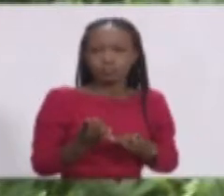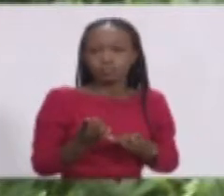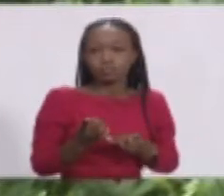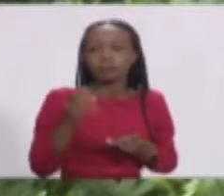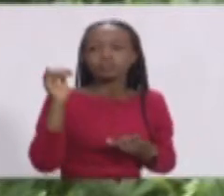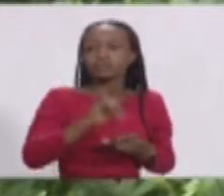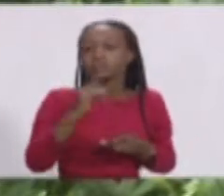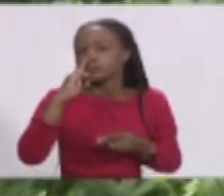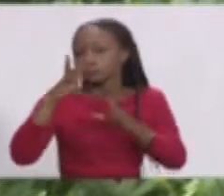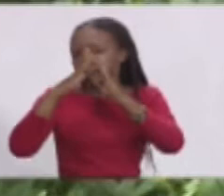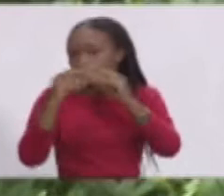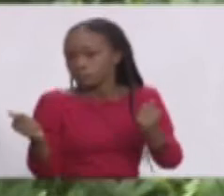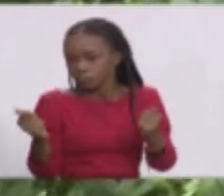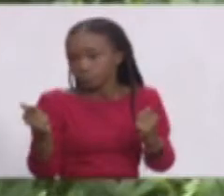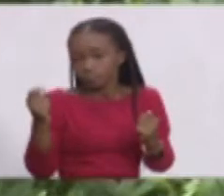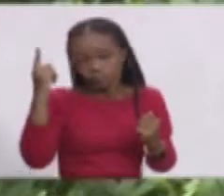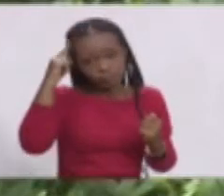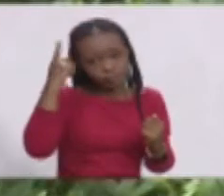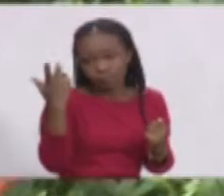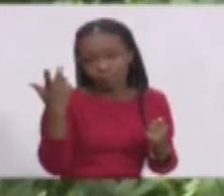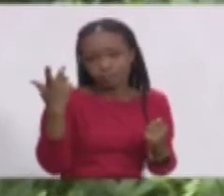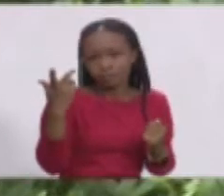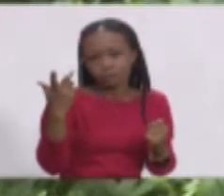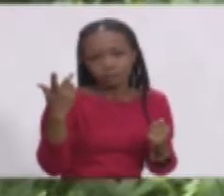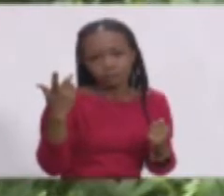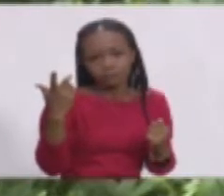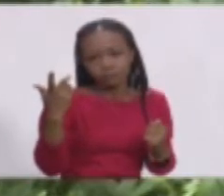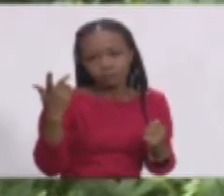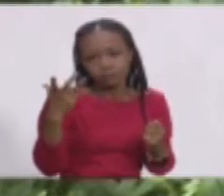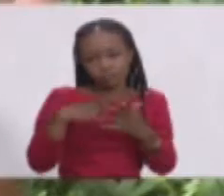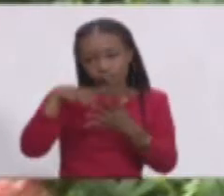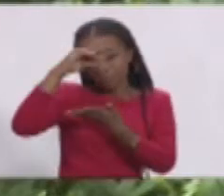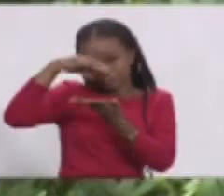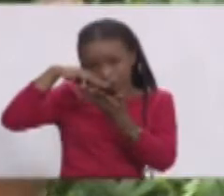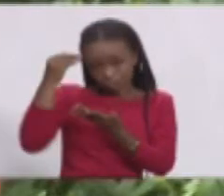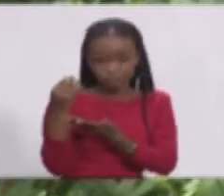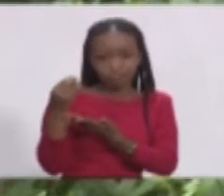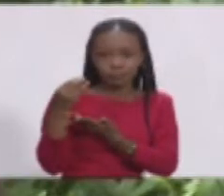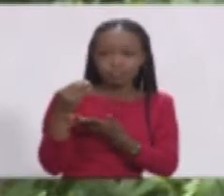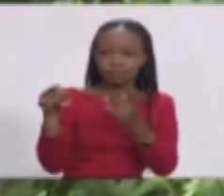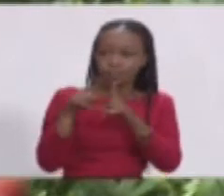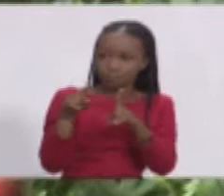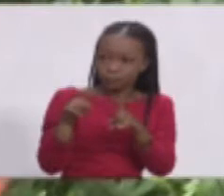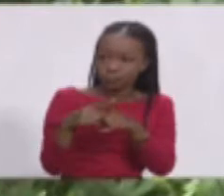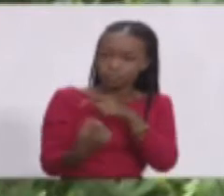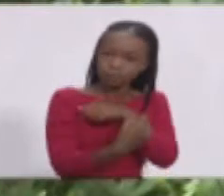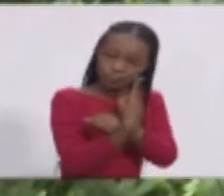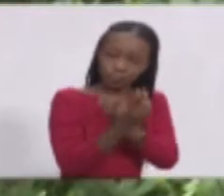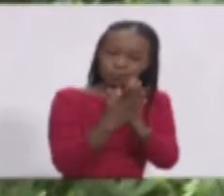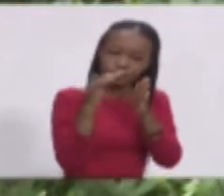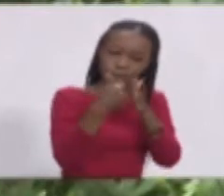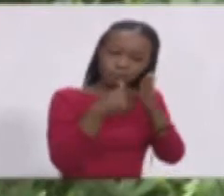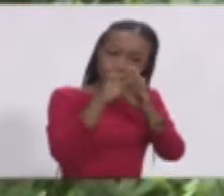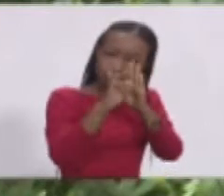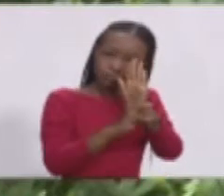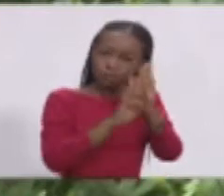indoors. So I think for me, it's the lesson I think we need to learn from here is that even as the government comes up with new measures, it needs